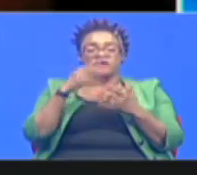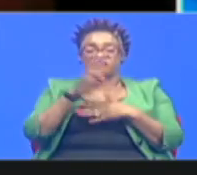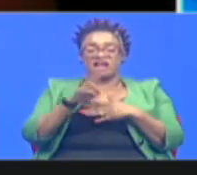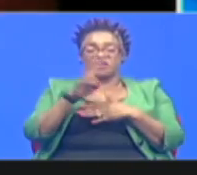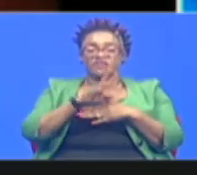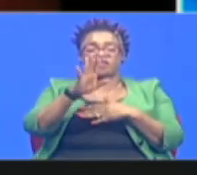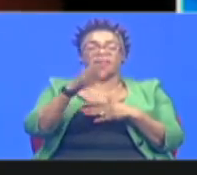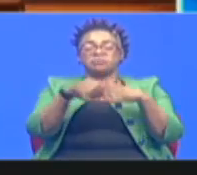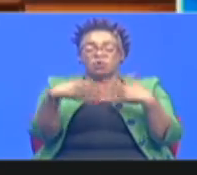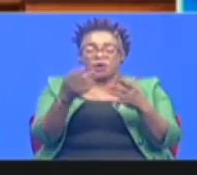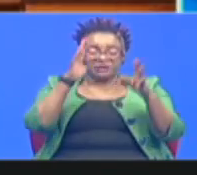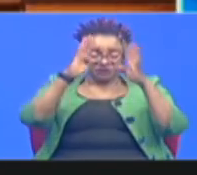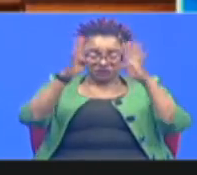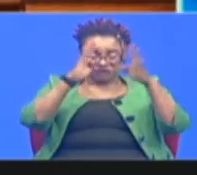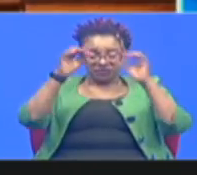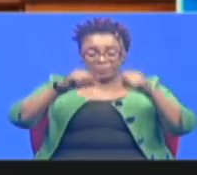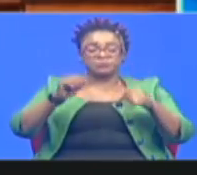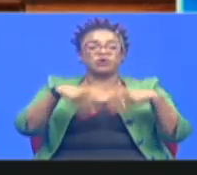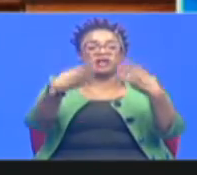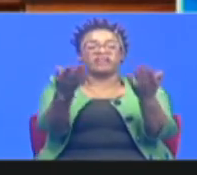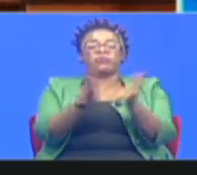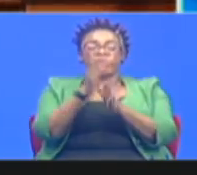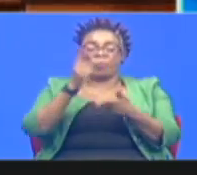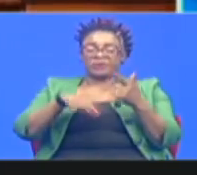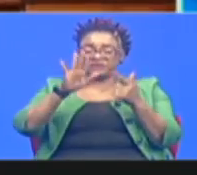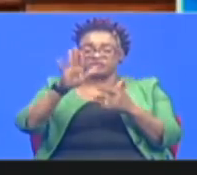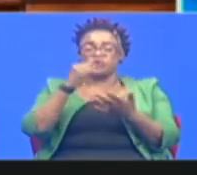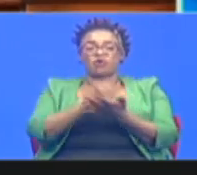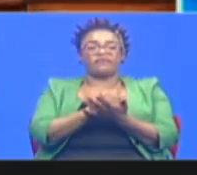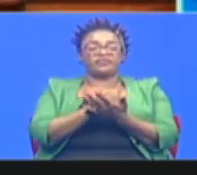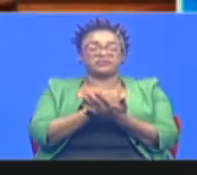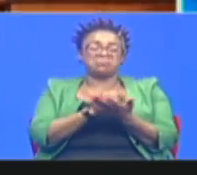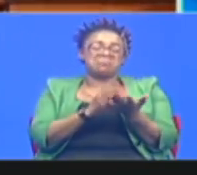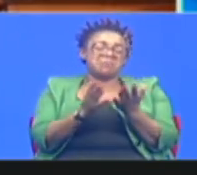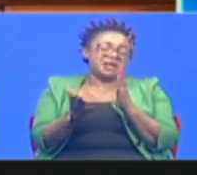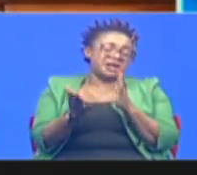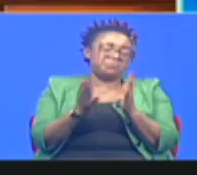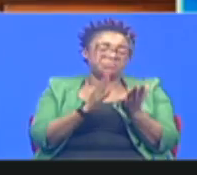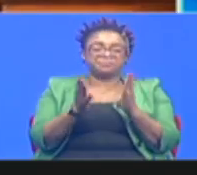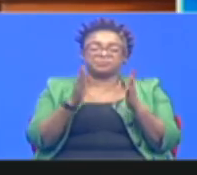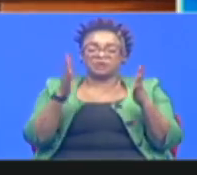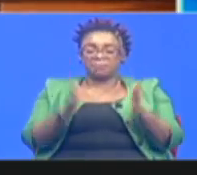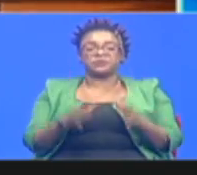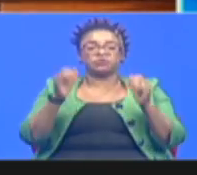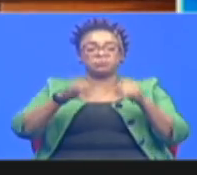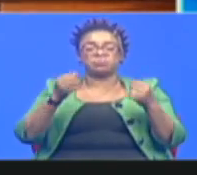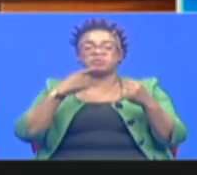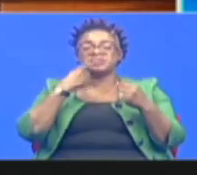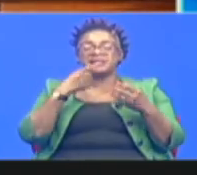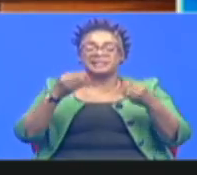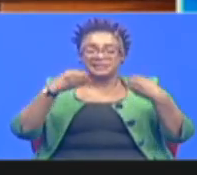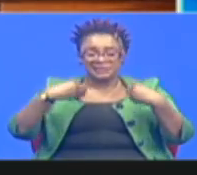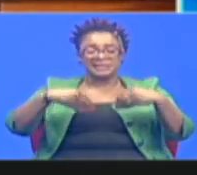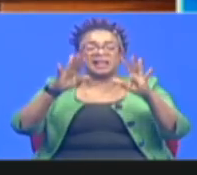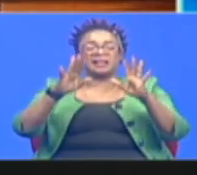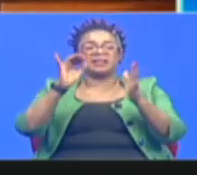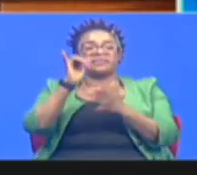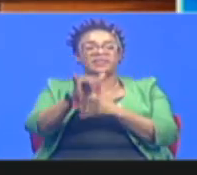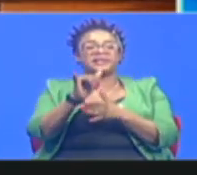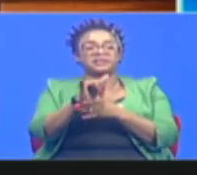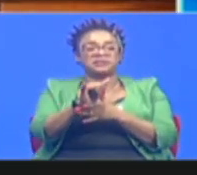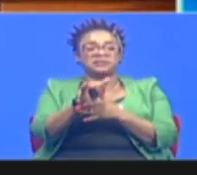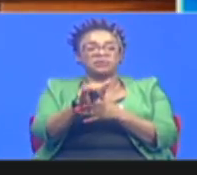initiative would you give them with what is in your office? Perhaps someone would say even sell that particular furniture to even